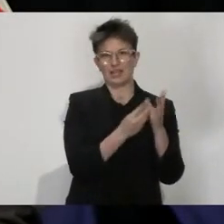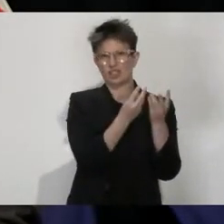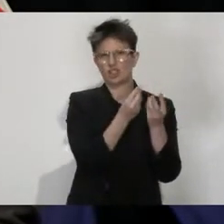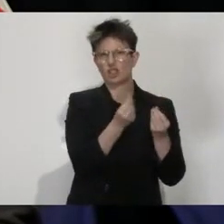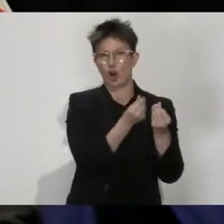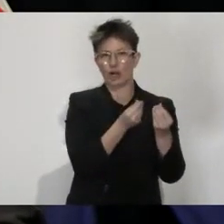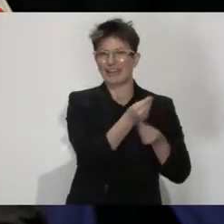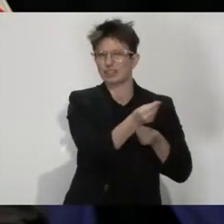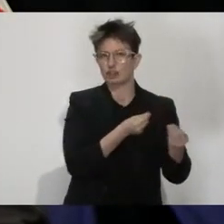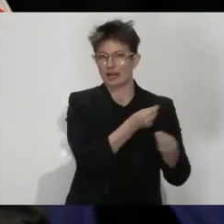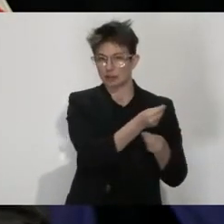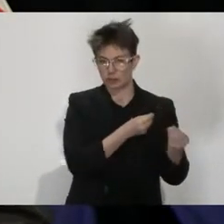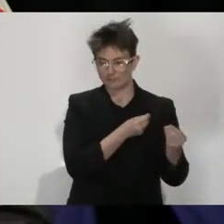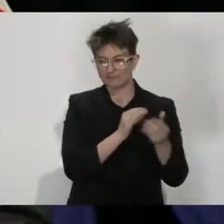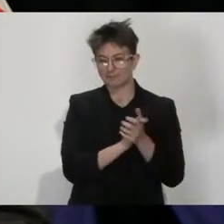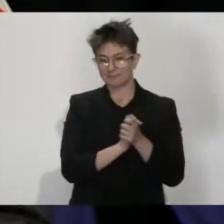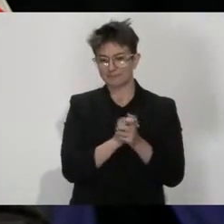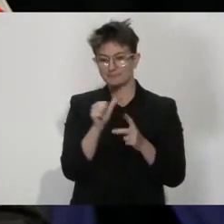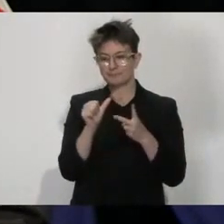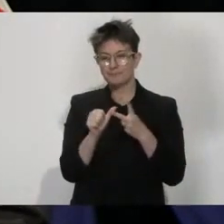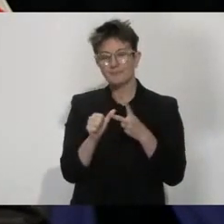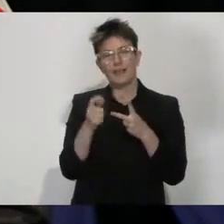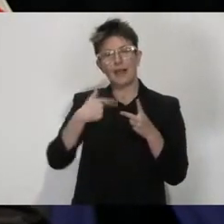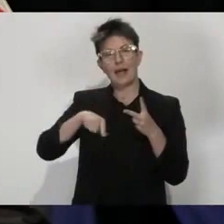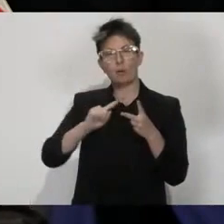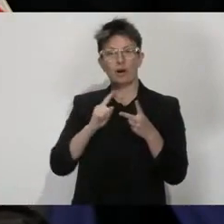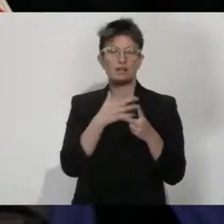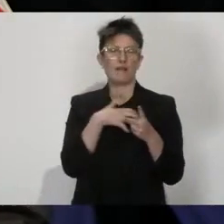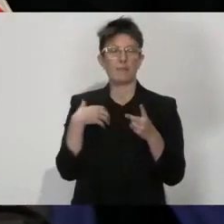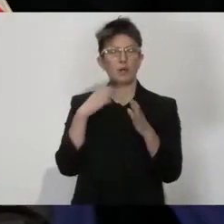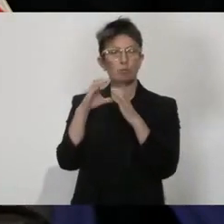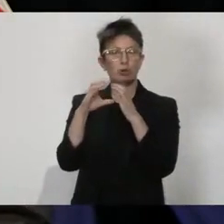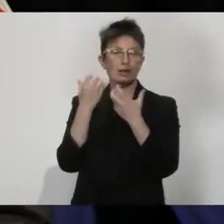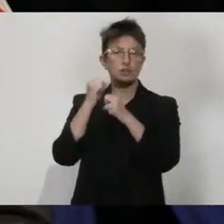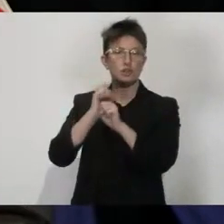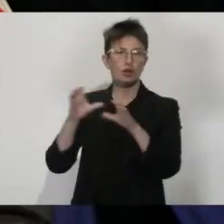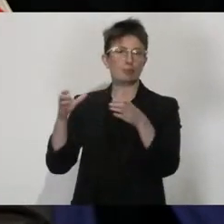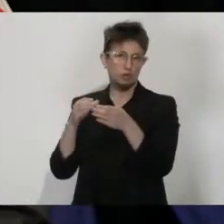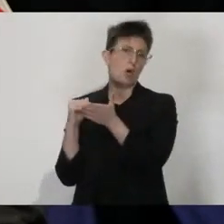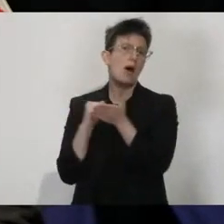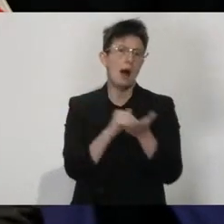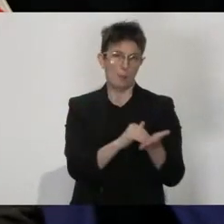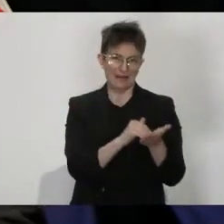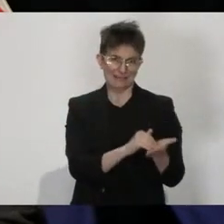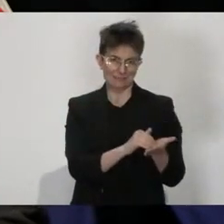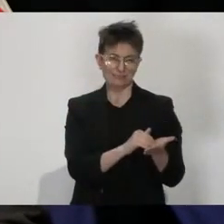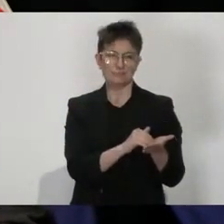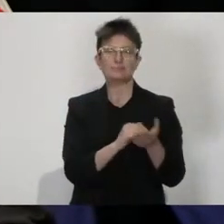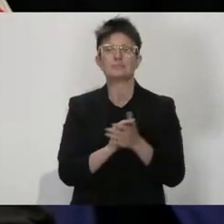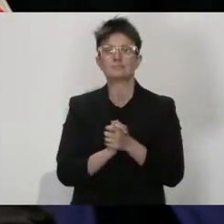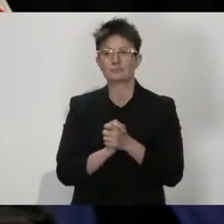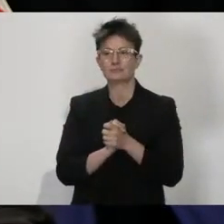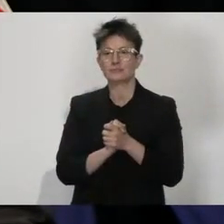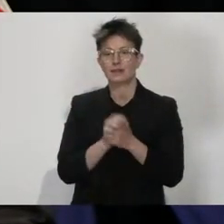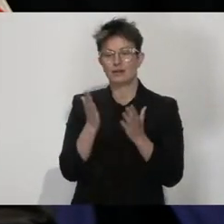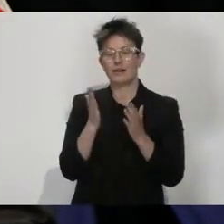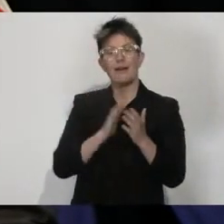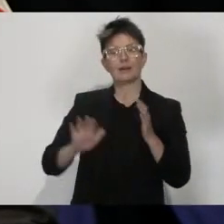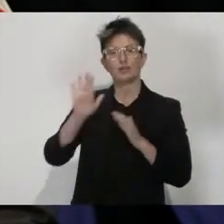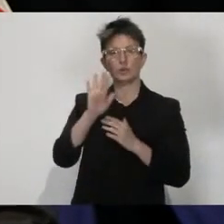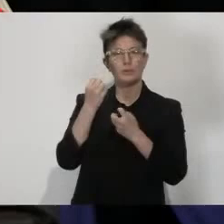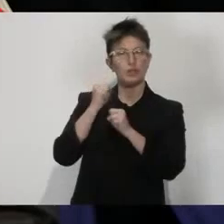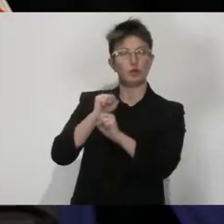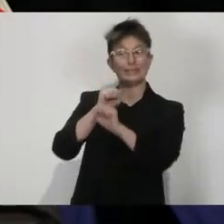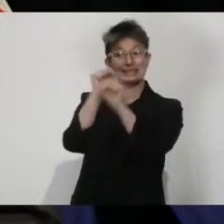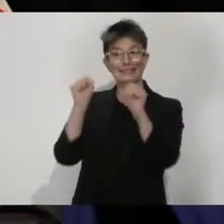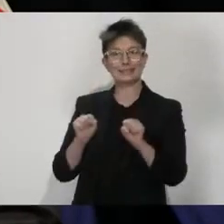the National Cyber Security Centre within the GCSB are assisting NZX. The National Security System has been activated,